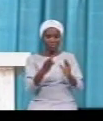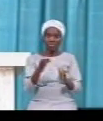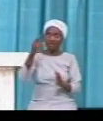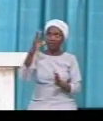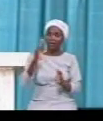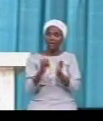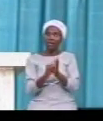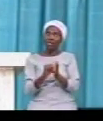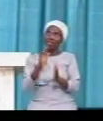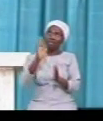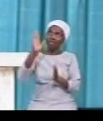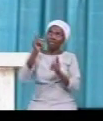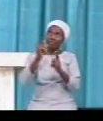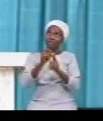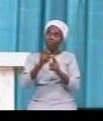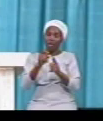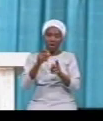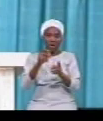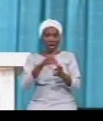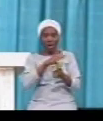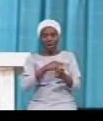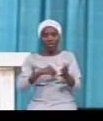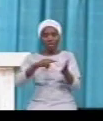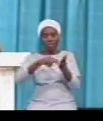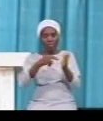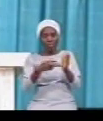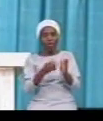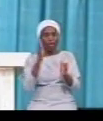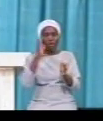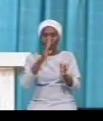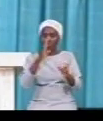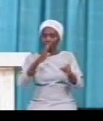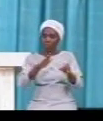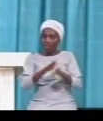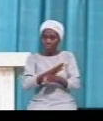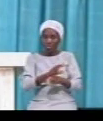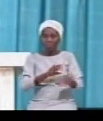in Jesus' name. The sick will be healed, the oppressed will be delivered. Shall we pray